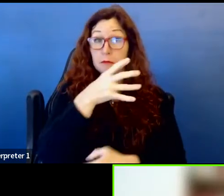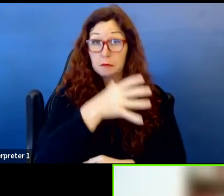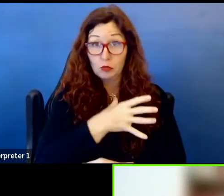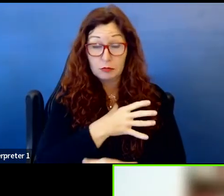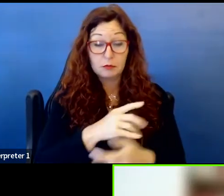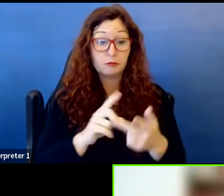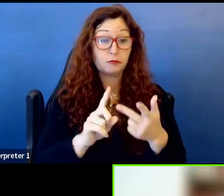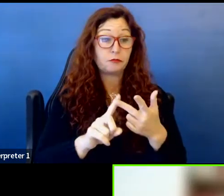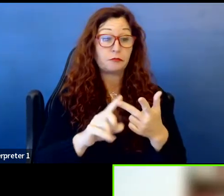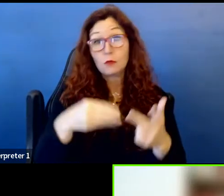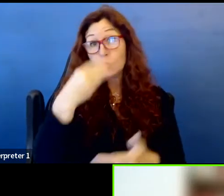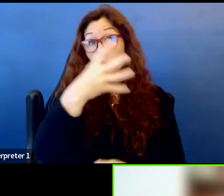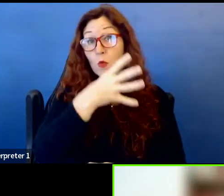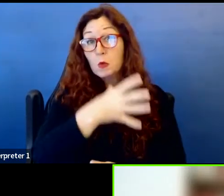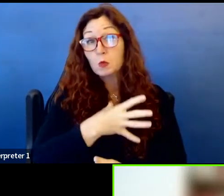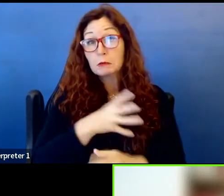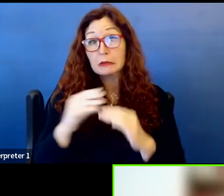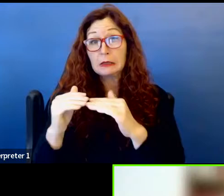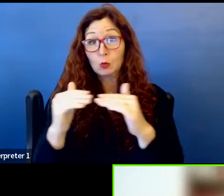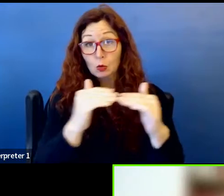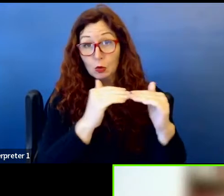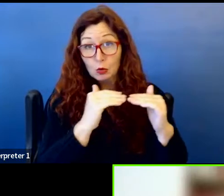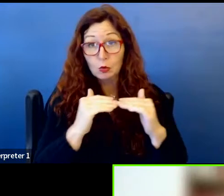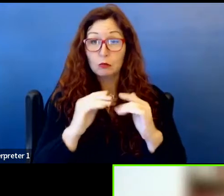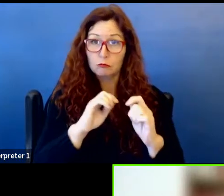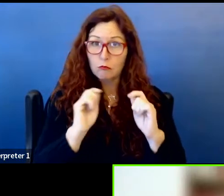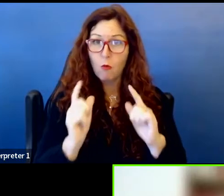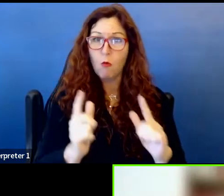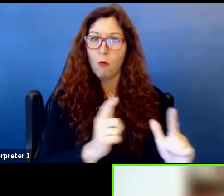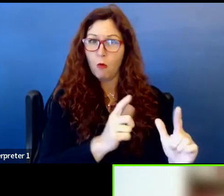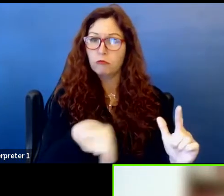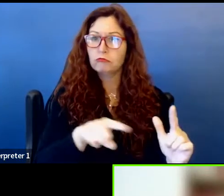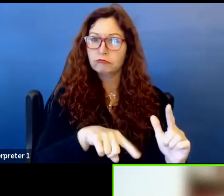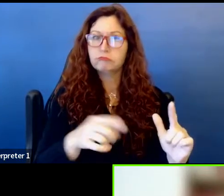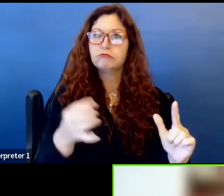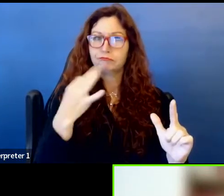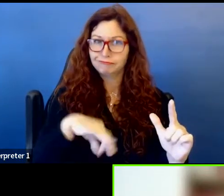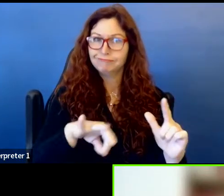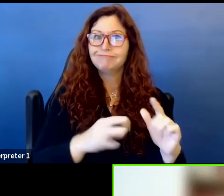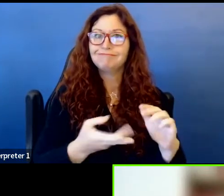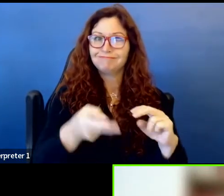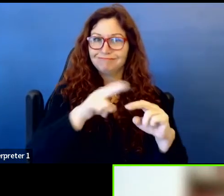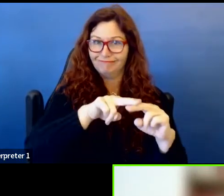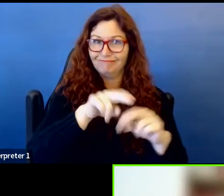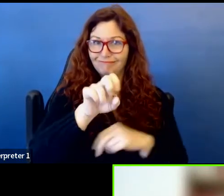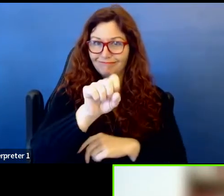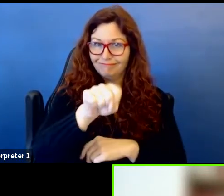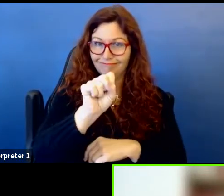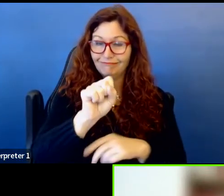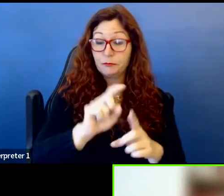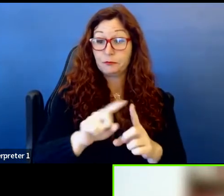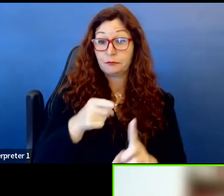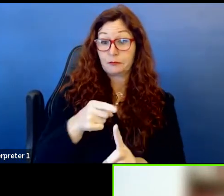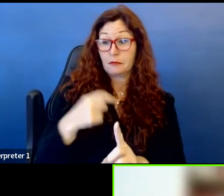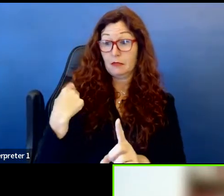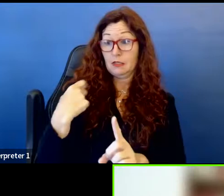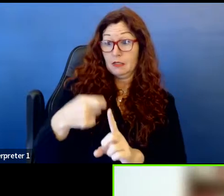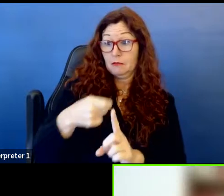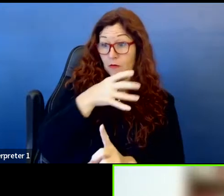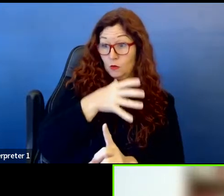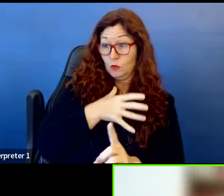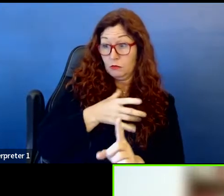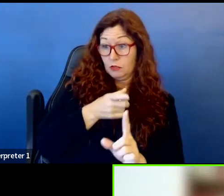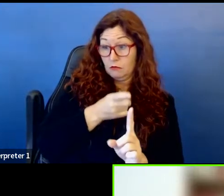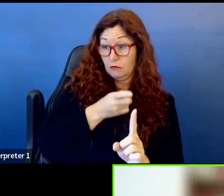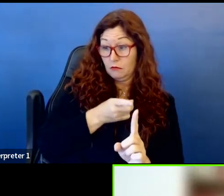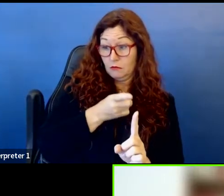for white women so there have been gains across the board i should say that latinas are particularly